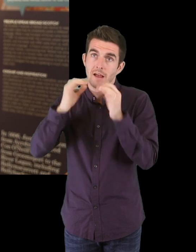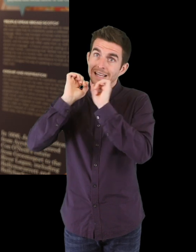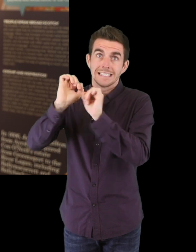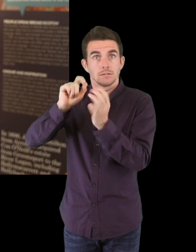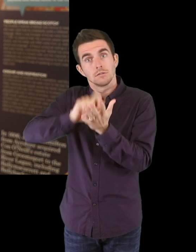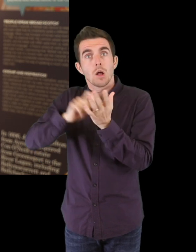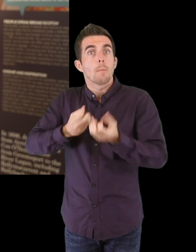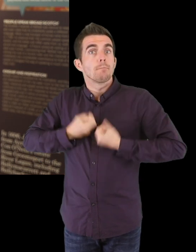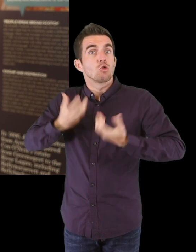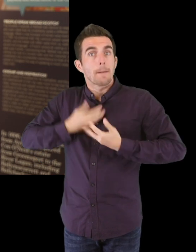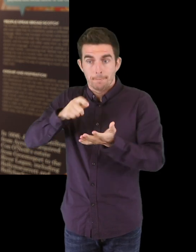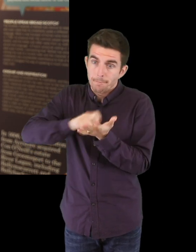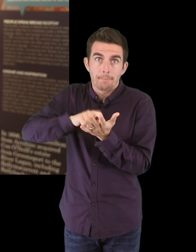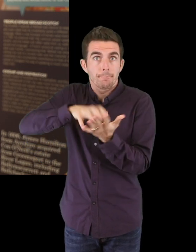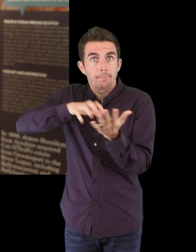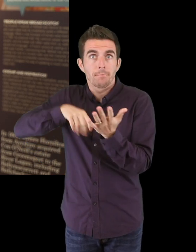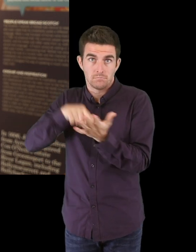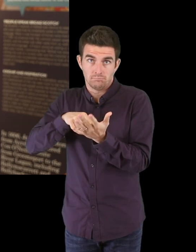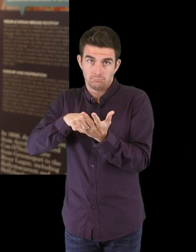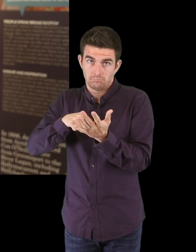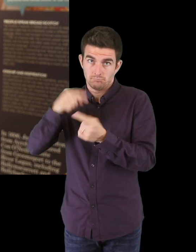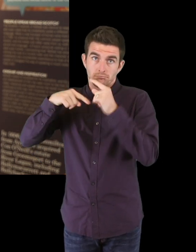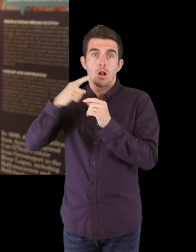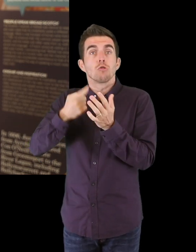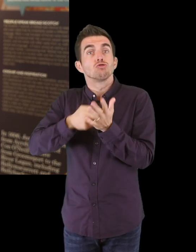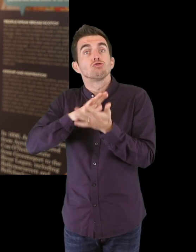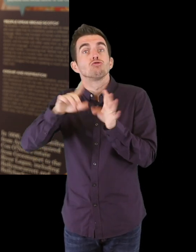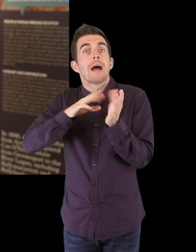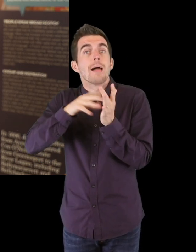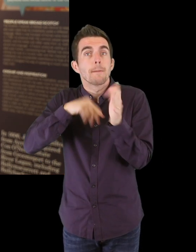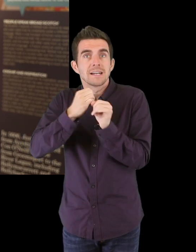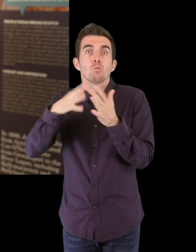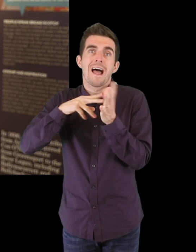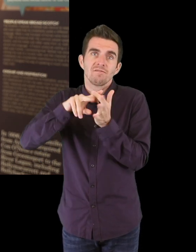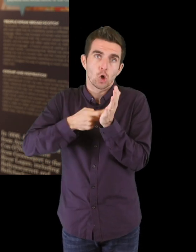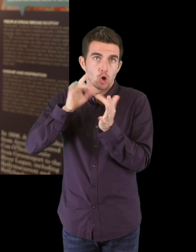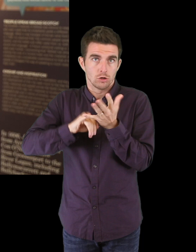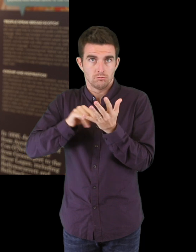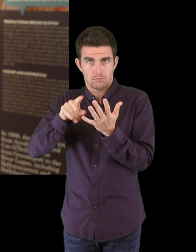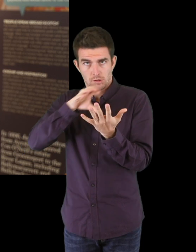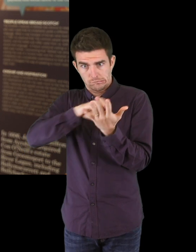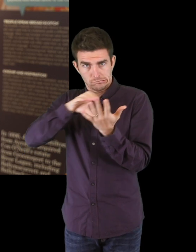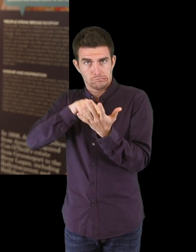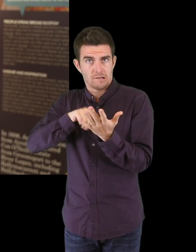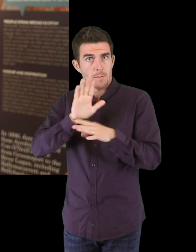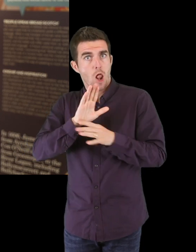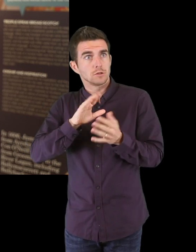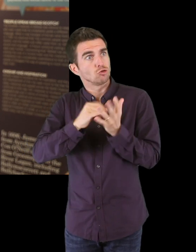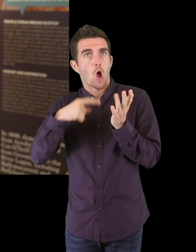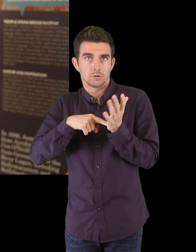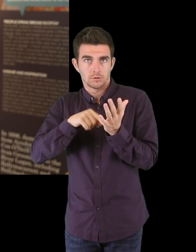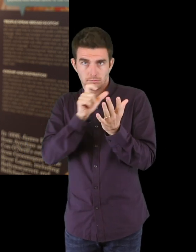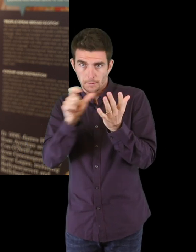contemporary poets here in Ulster were known as the rhyming weavers, who composed their verse using Ulster Scots phrases and words whilst